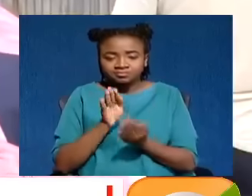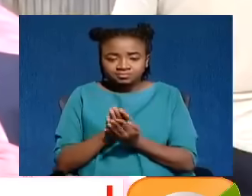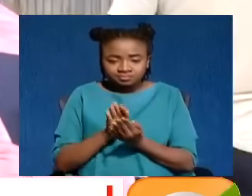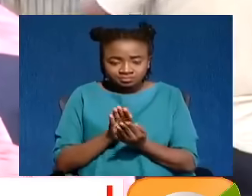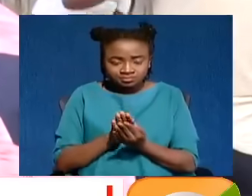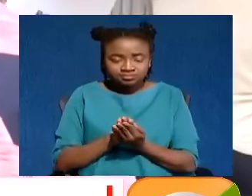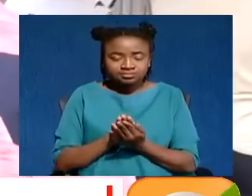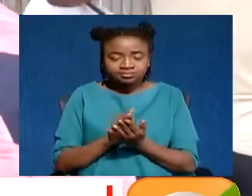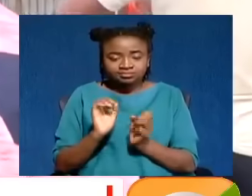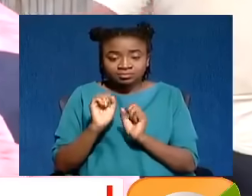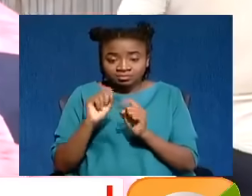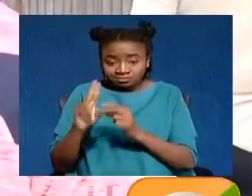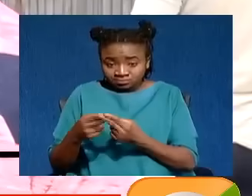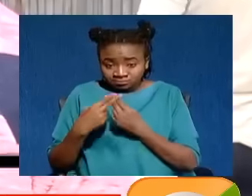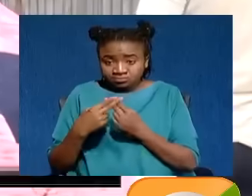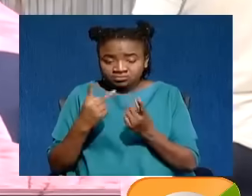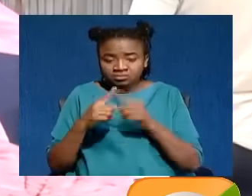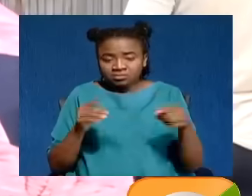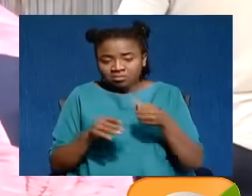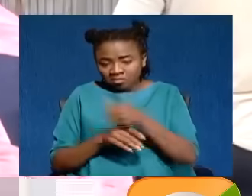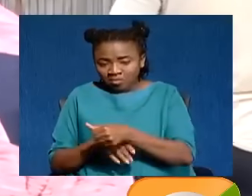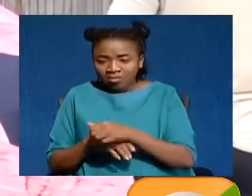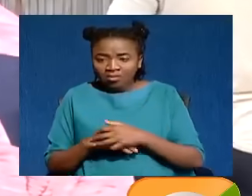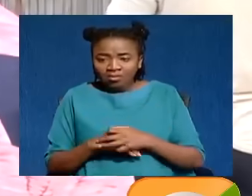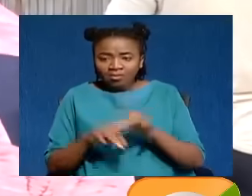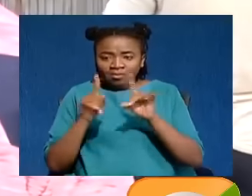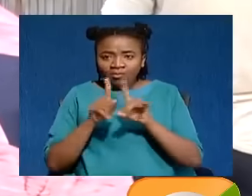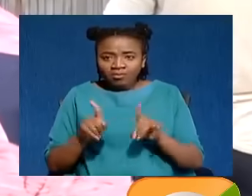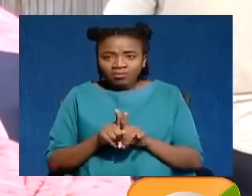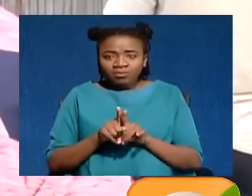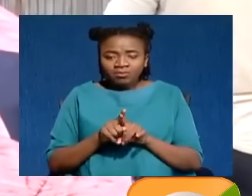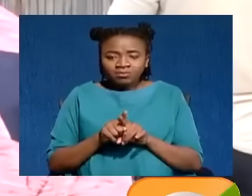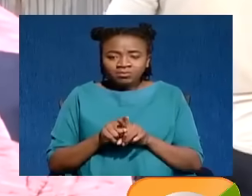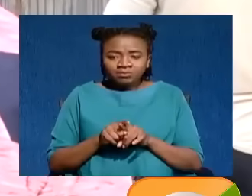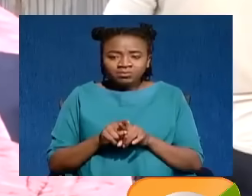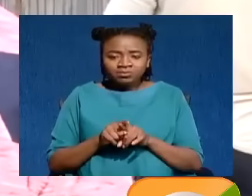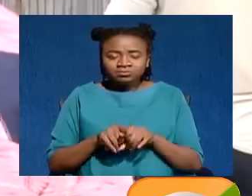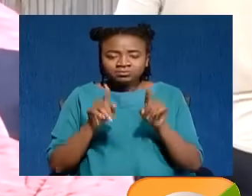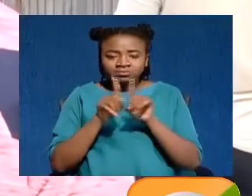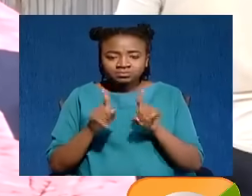And OMA alone has a reservation of 67 electric buses.